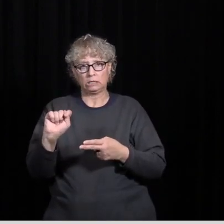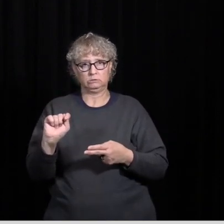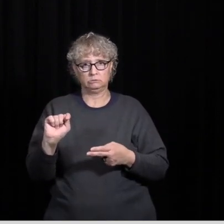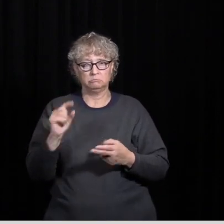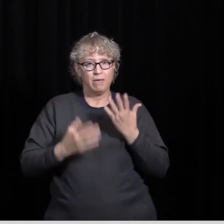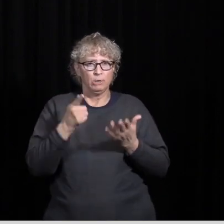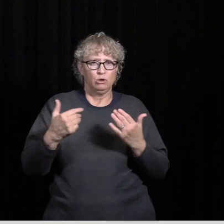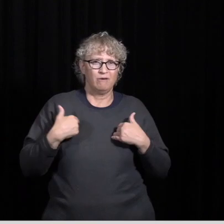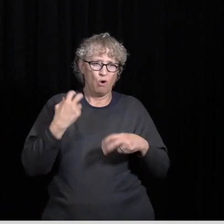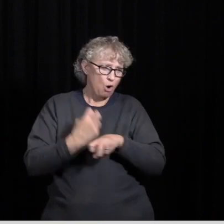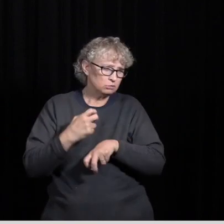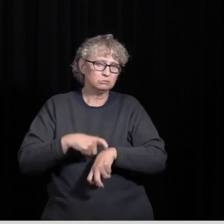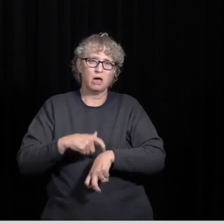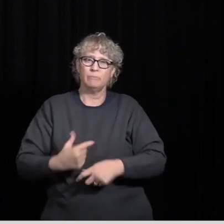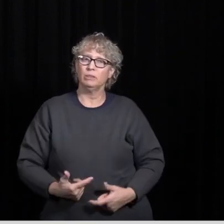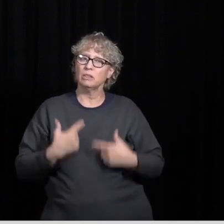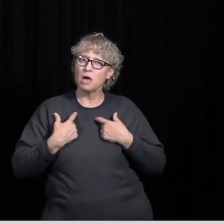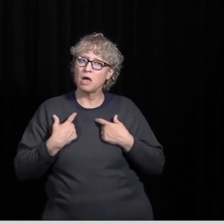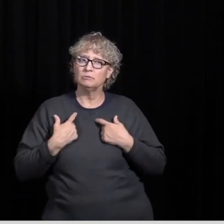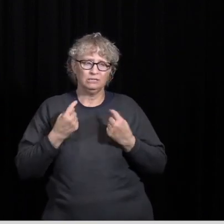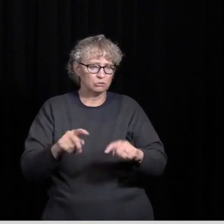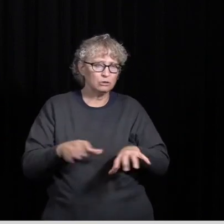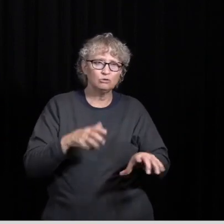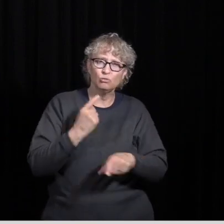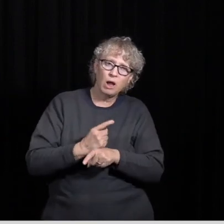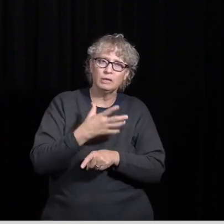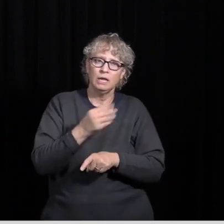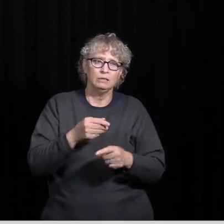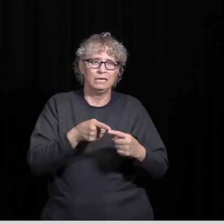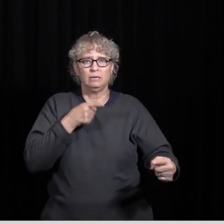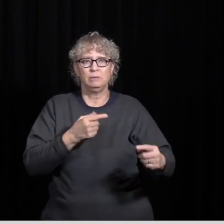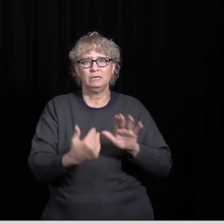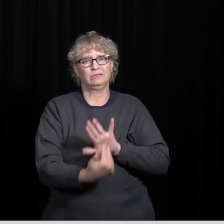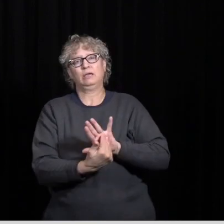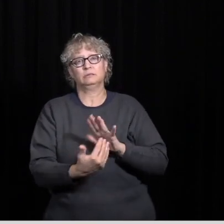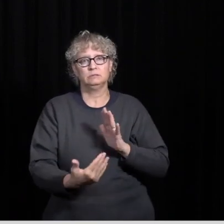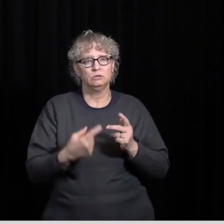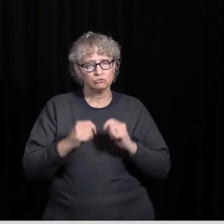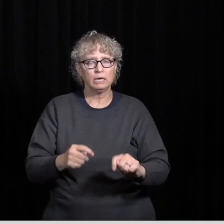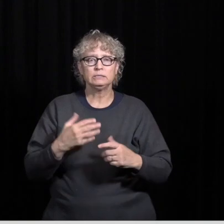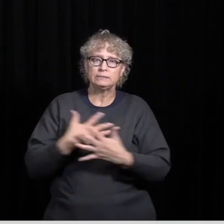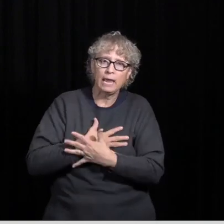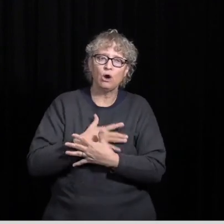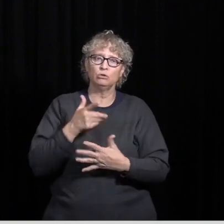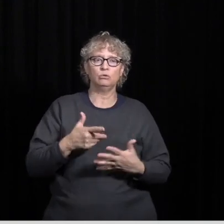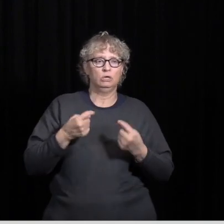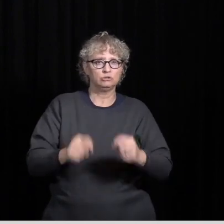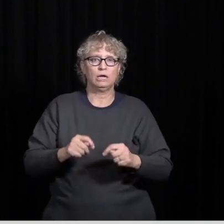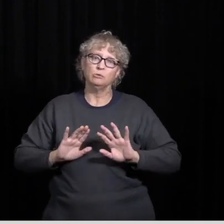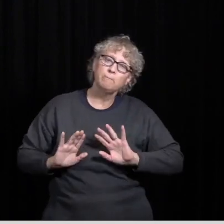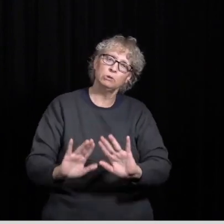in life, maybe like the psalmist here, you're trying to do right and the wicked, the enemy is against you and trying to scare you, trying to push you